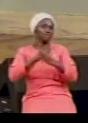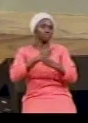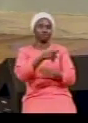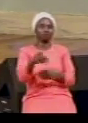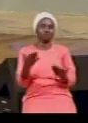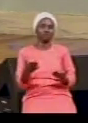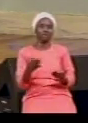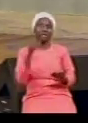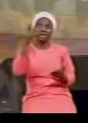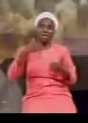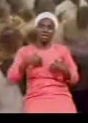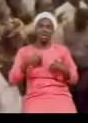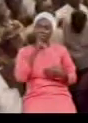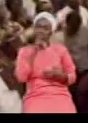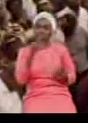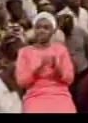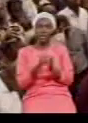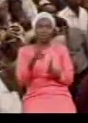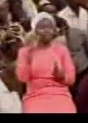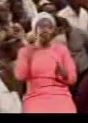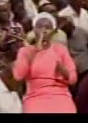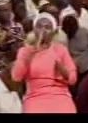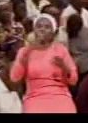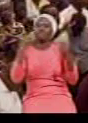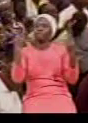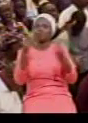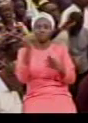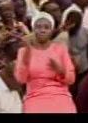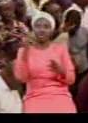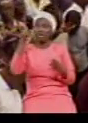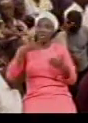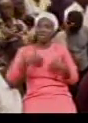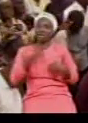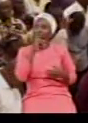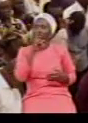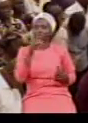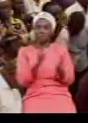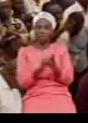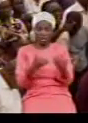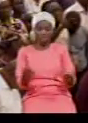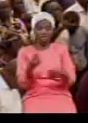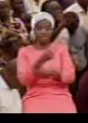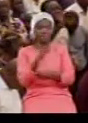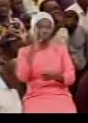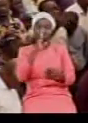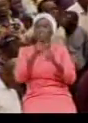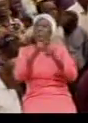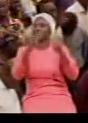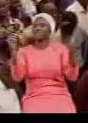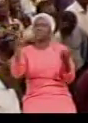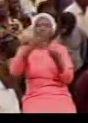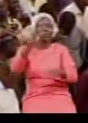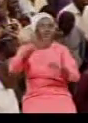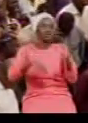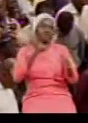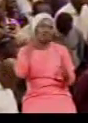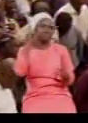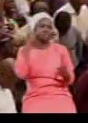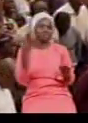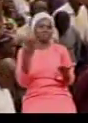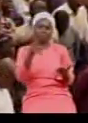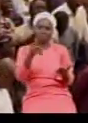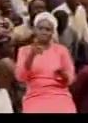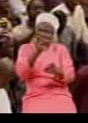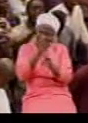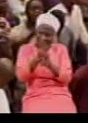are going to be victorious. He has assured you today will be greater than yesterday. Hold on to